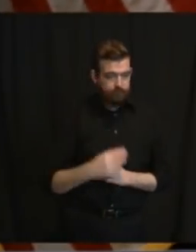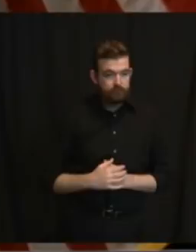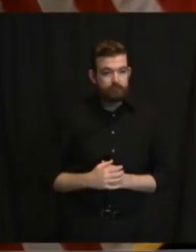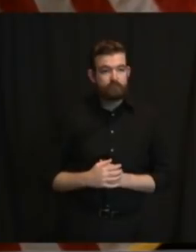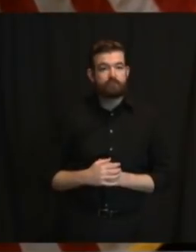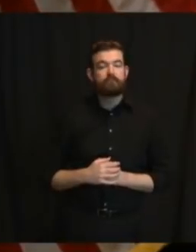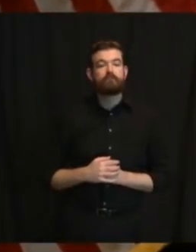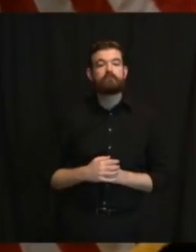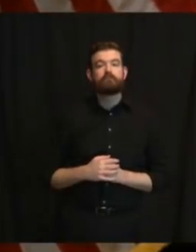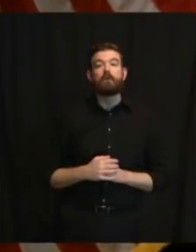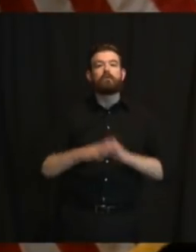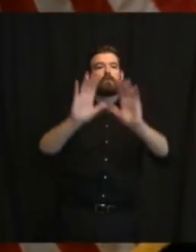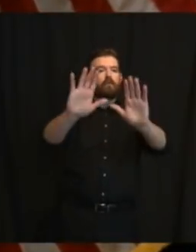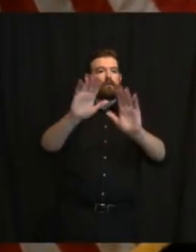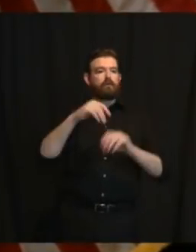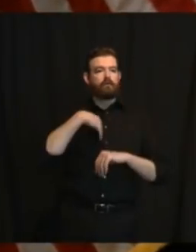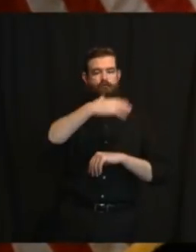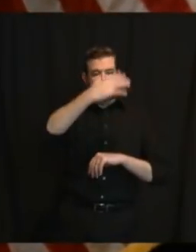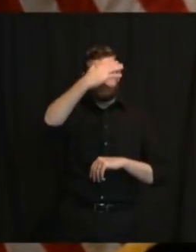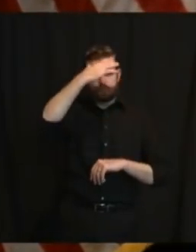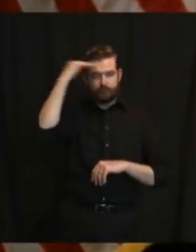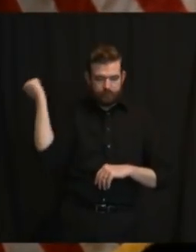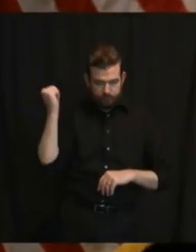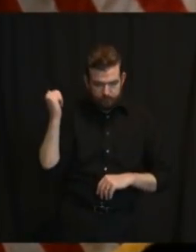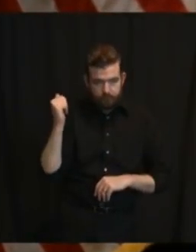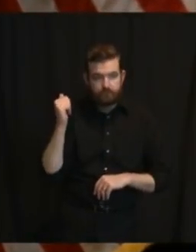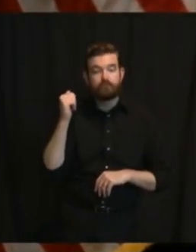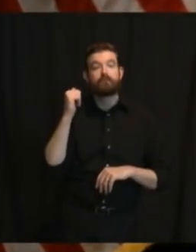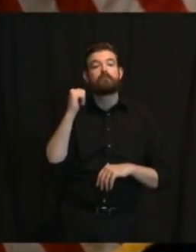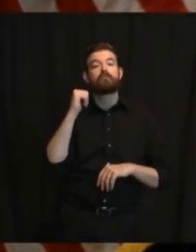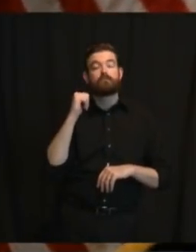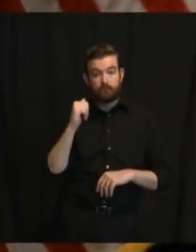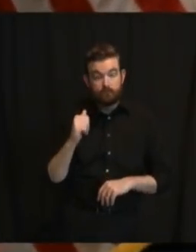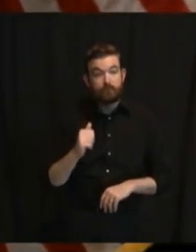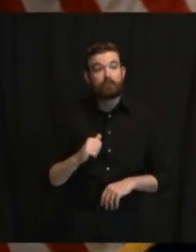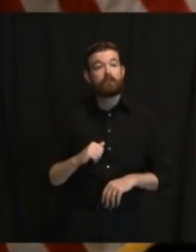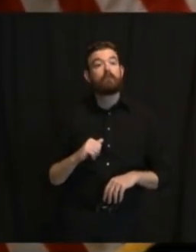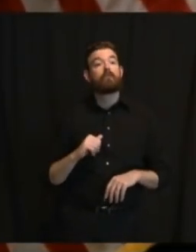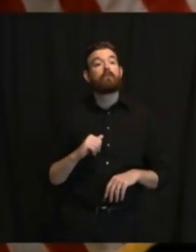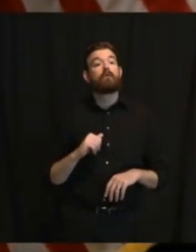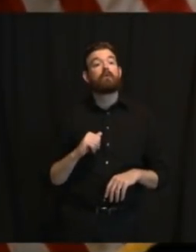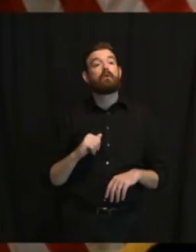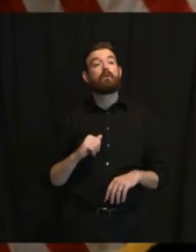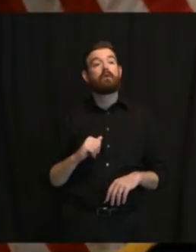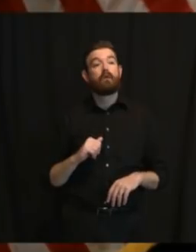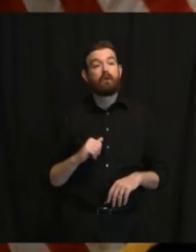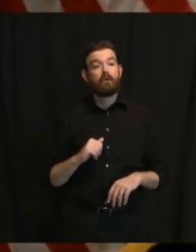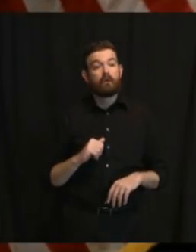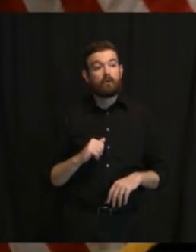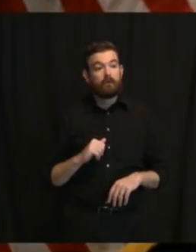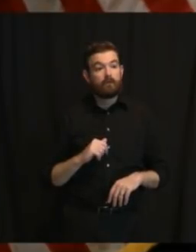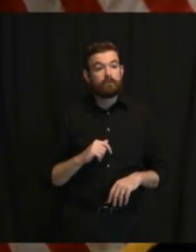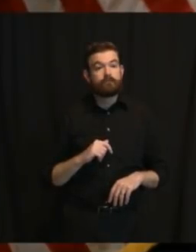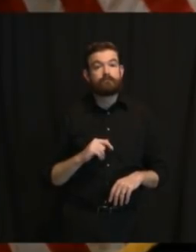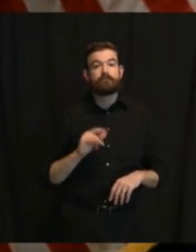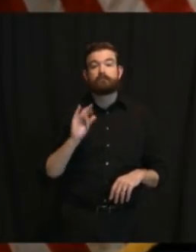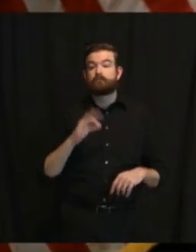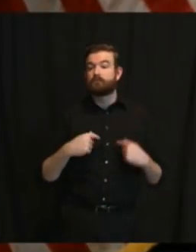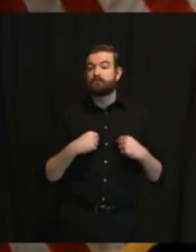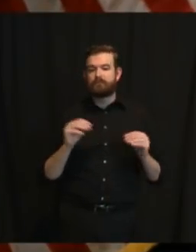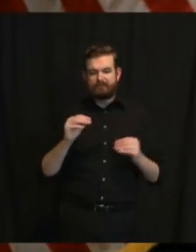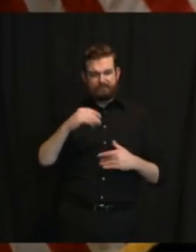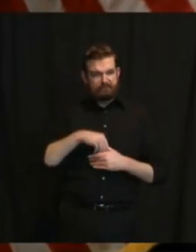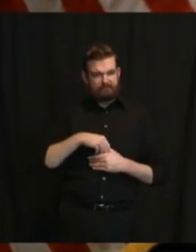someone who's tested positive for COVID-19. Thank you for that. Nikita, how are you? Hi, Governor. I'm well. I hope you are